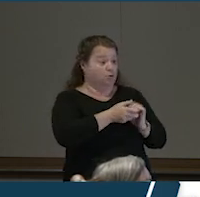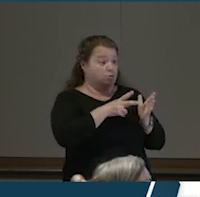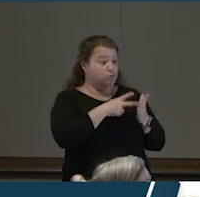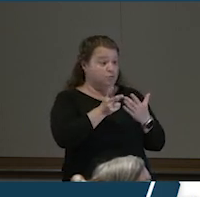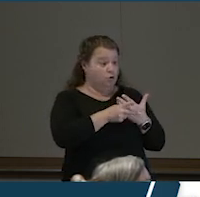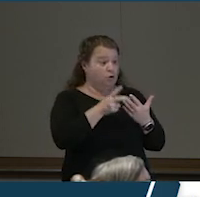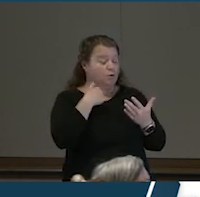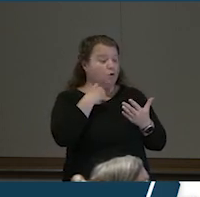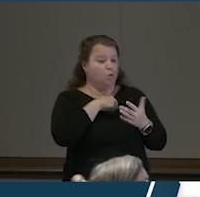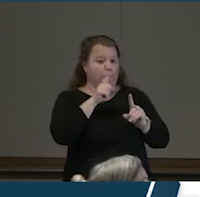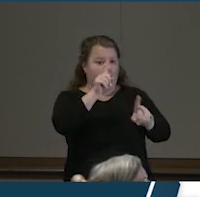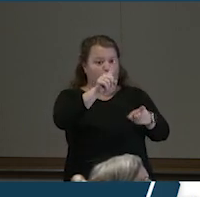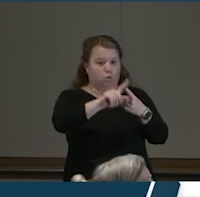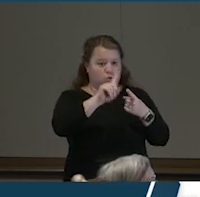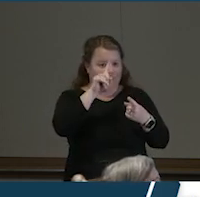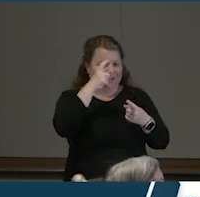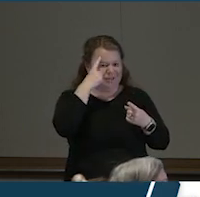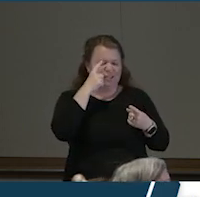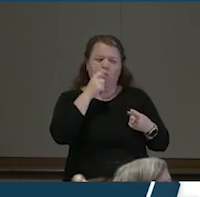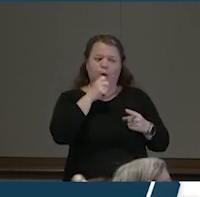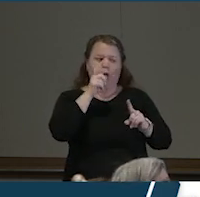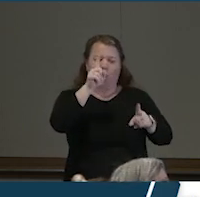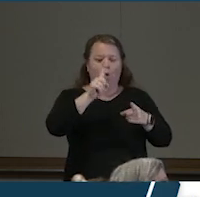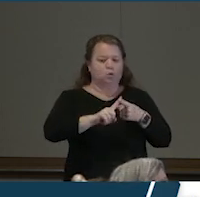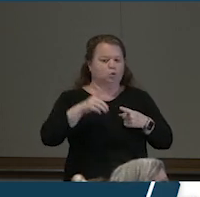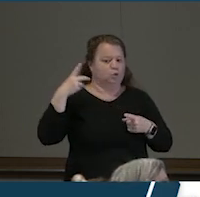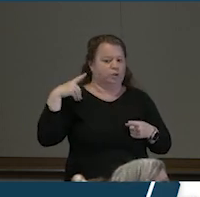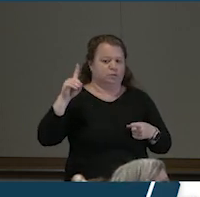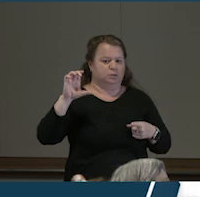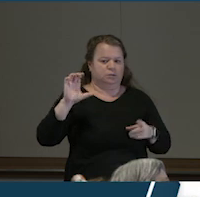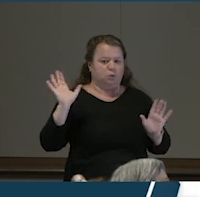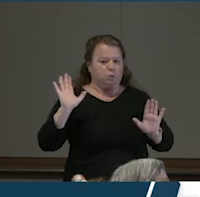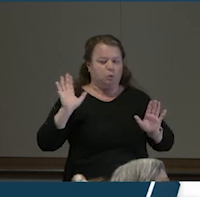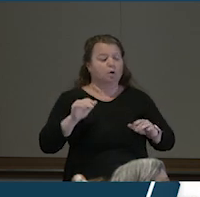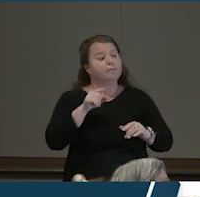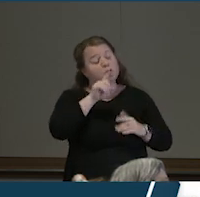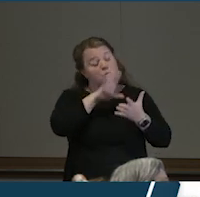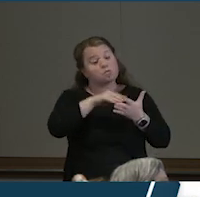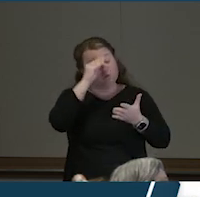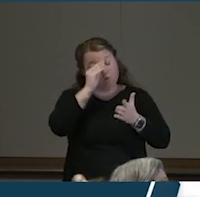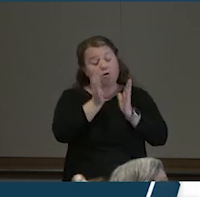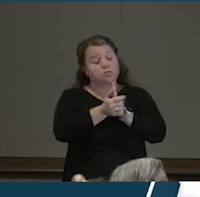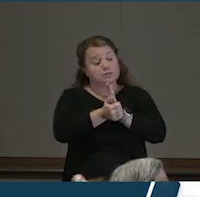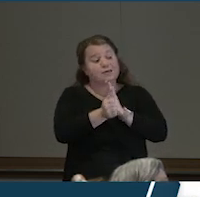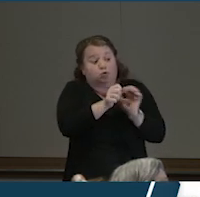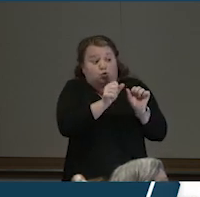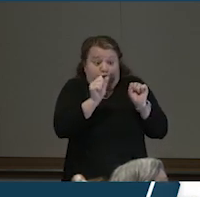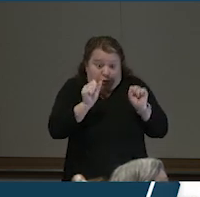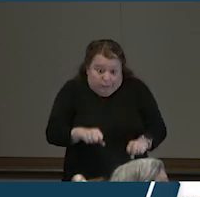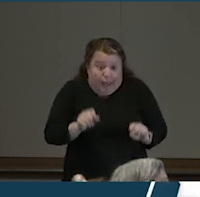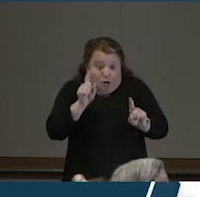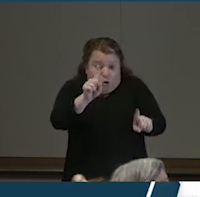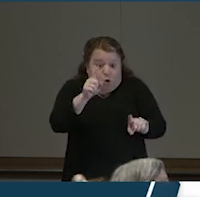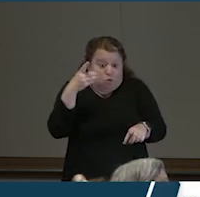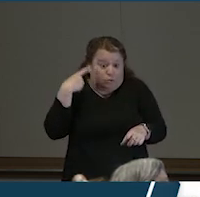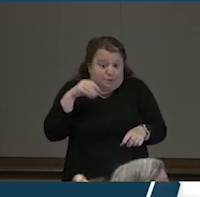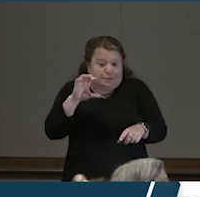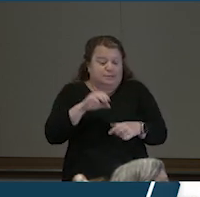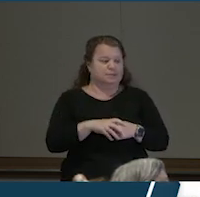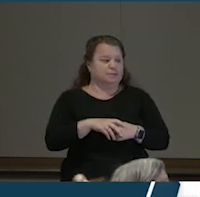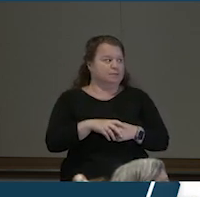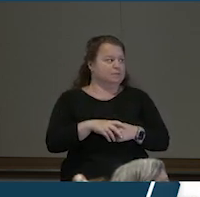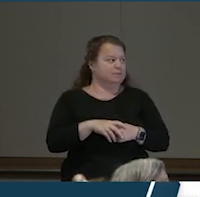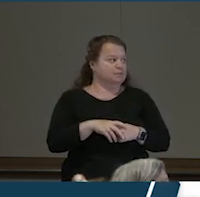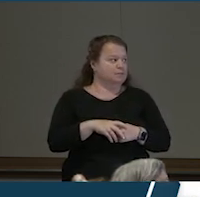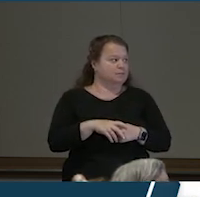to Tallahassee. We don't go to Washington. But you certainly learn the skills that you can go to Washington. I would